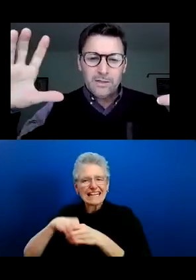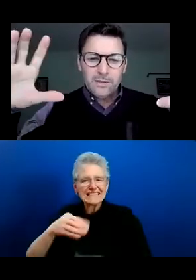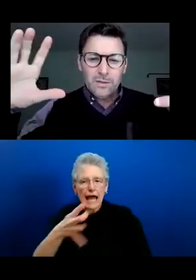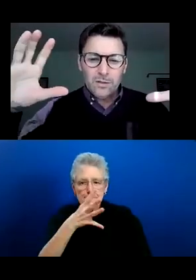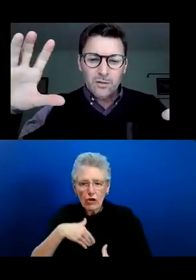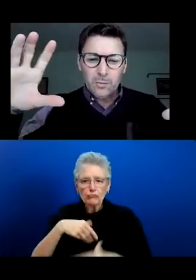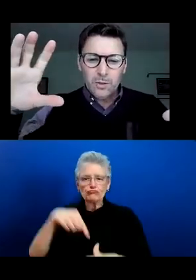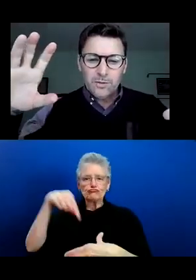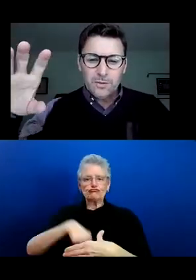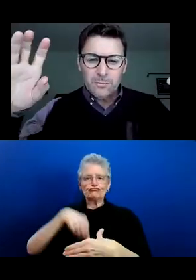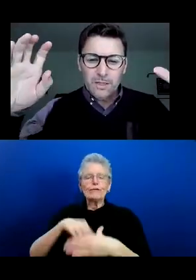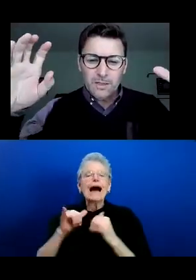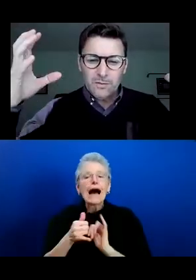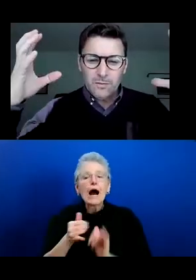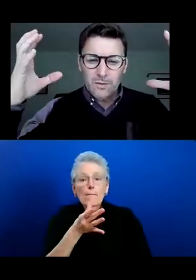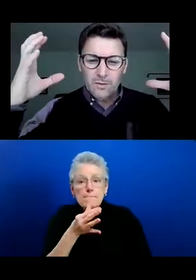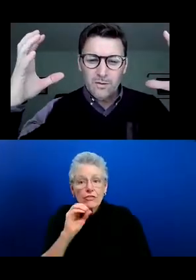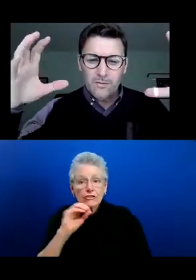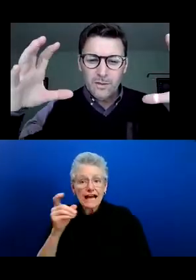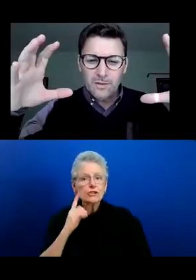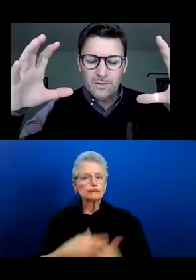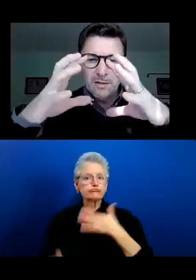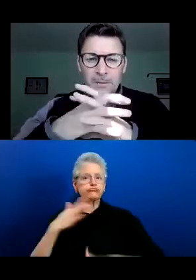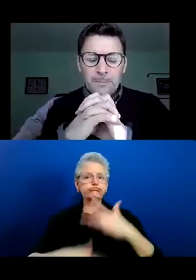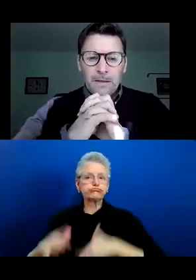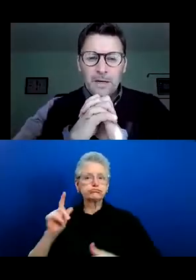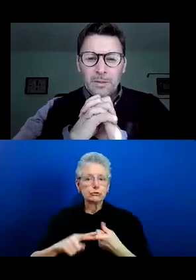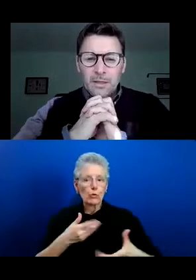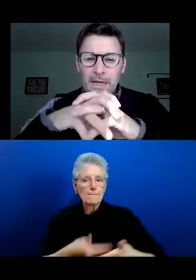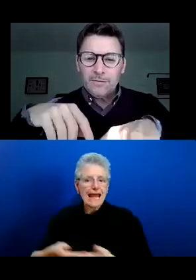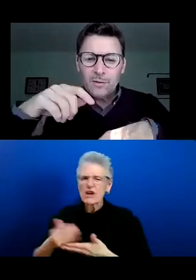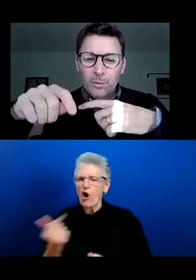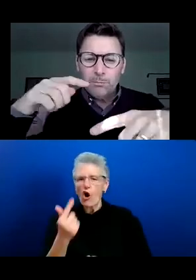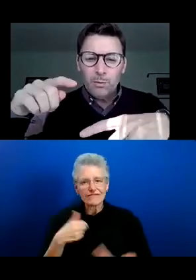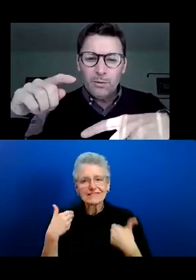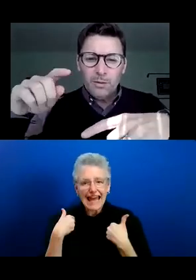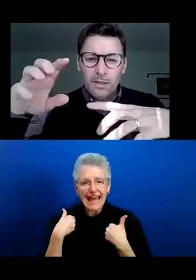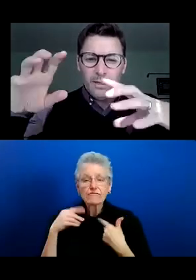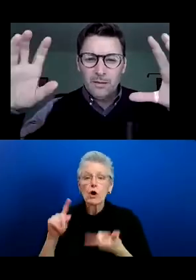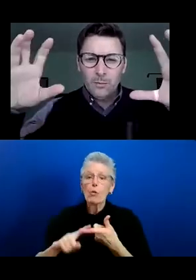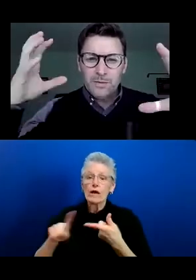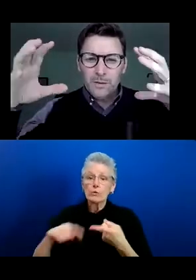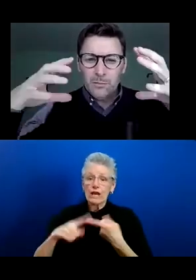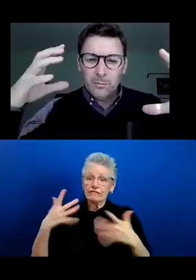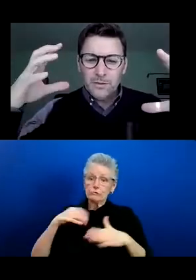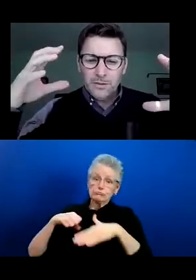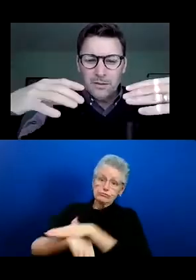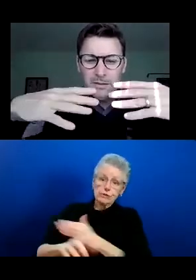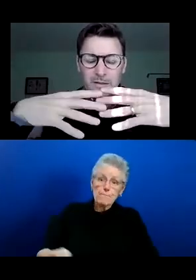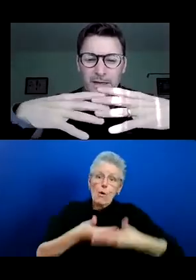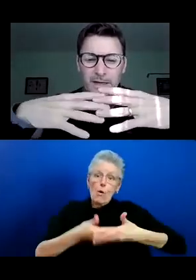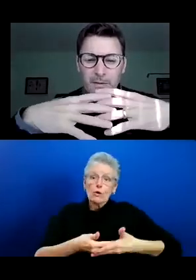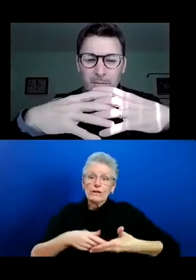mother's oxygen and her bloodstream gets to the fetus. After we're born and we start